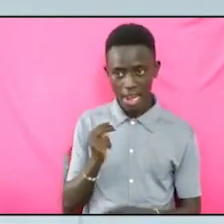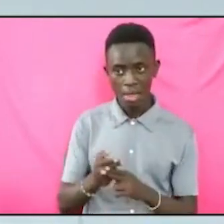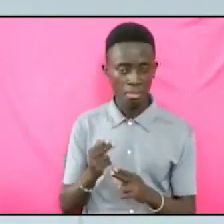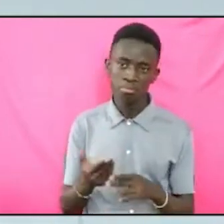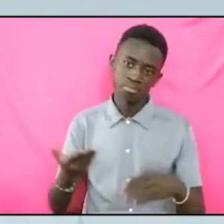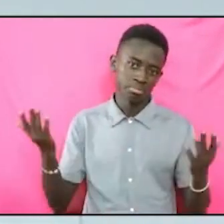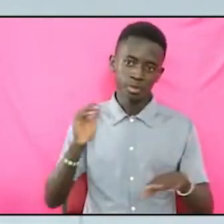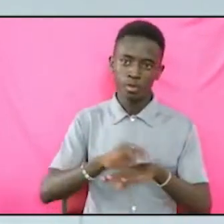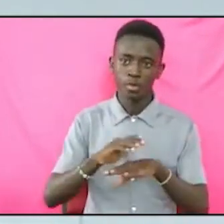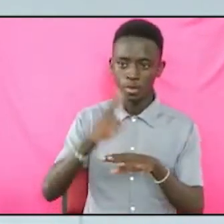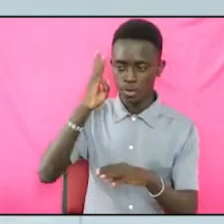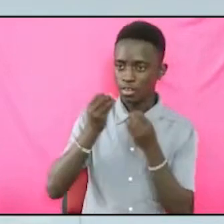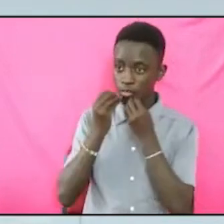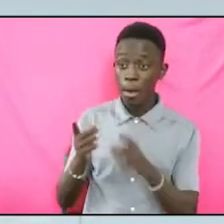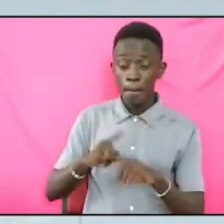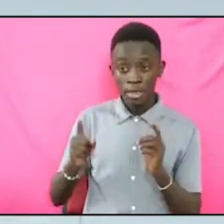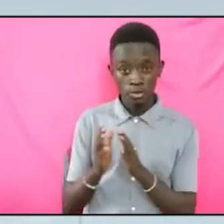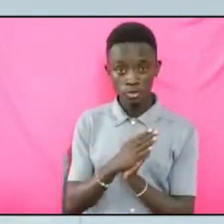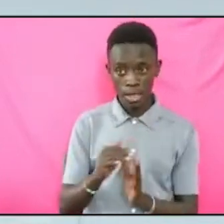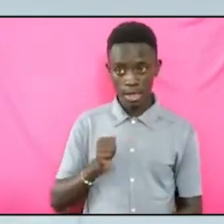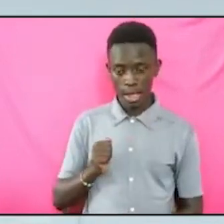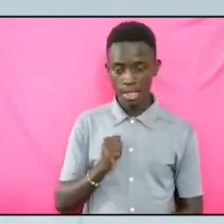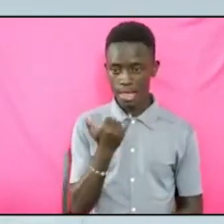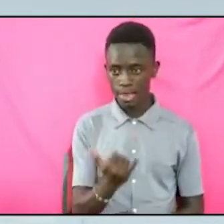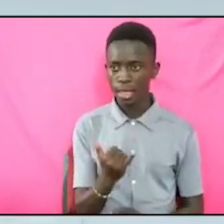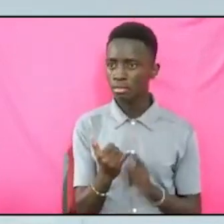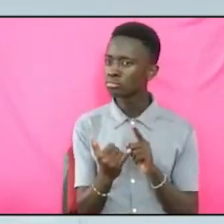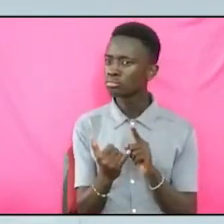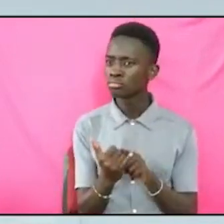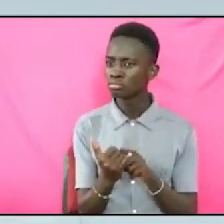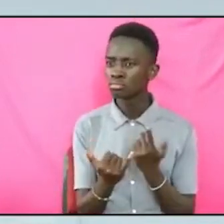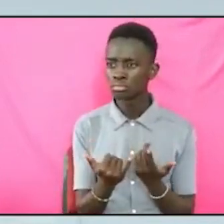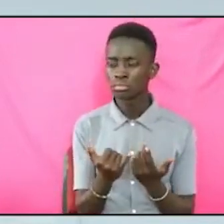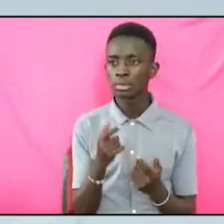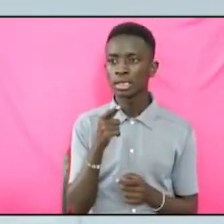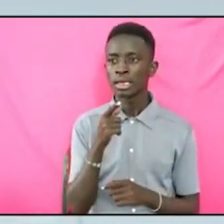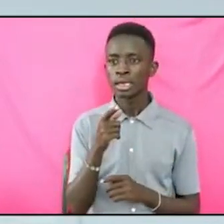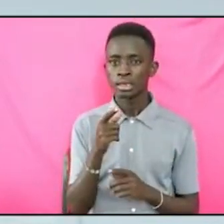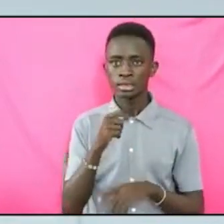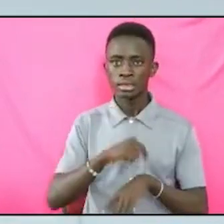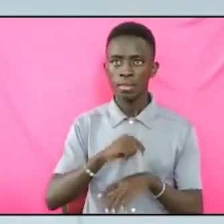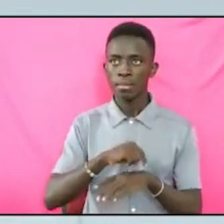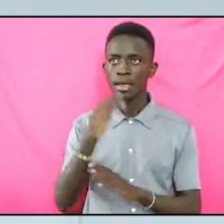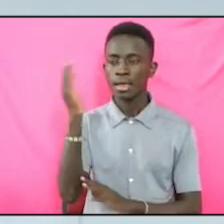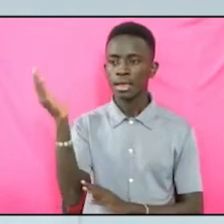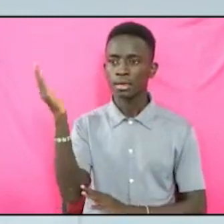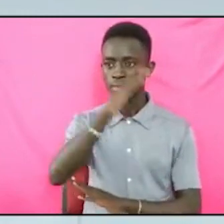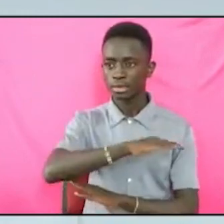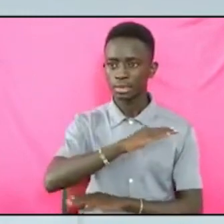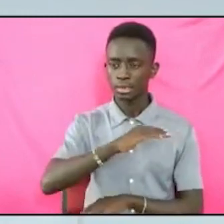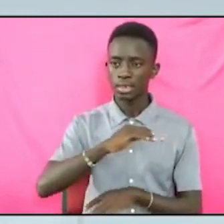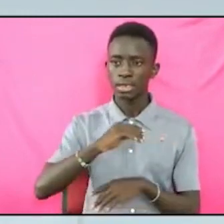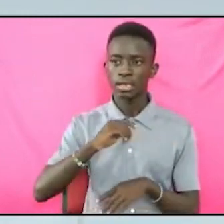And what we are told about her is that she was captured during the raid between the Israelites and the Armenians. So